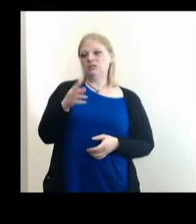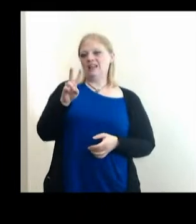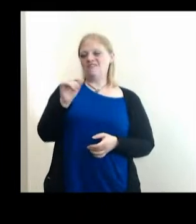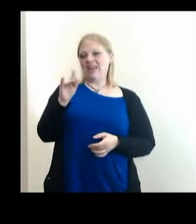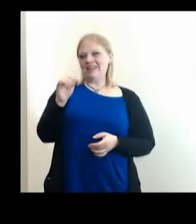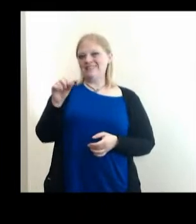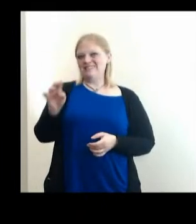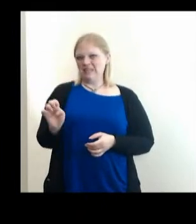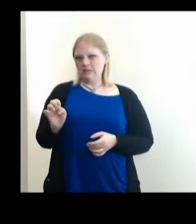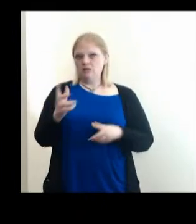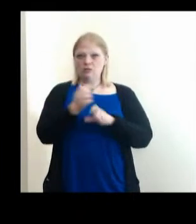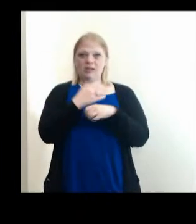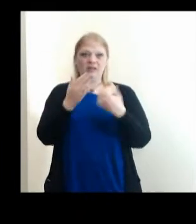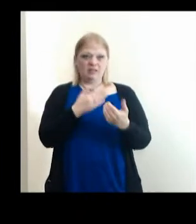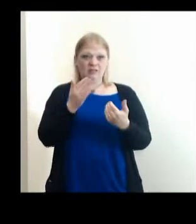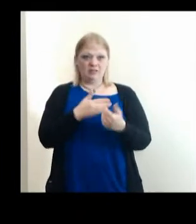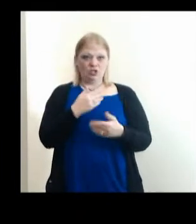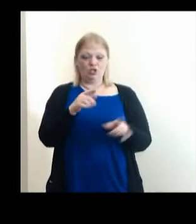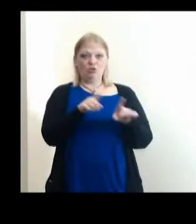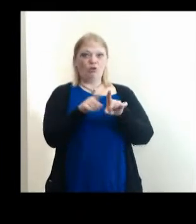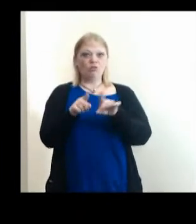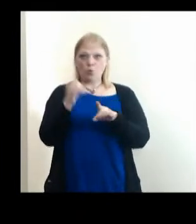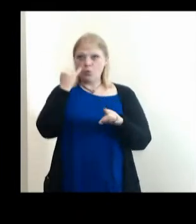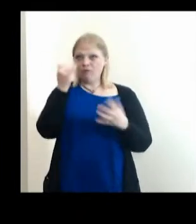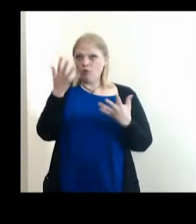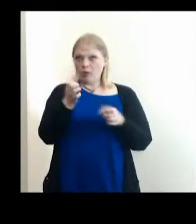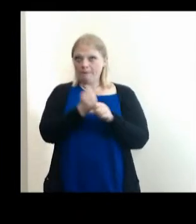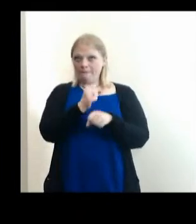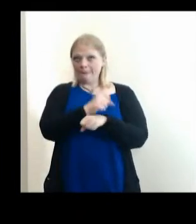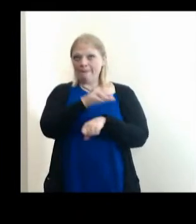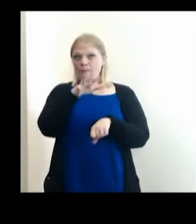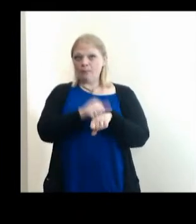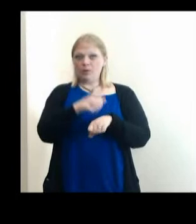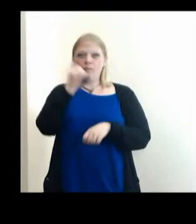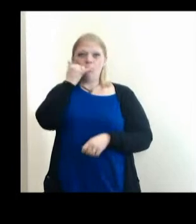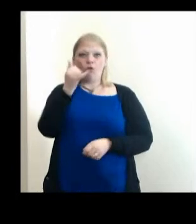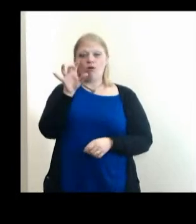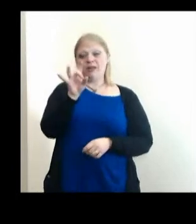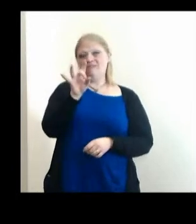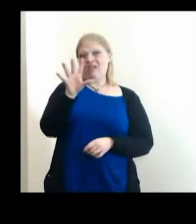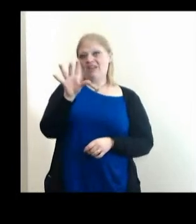erie.gov/COVID-19/vaccine. So just to make it easier. Also, if you want to make an appointment, you can call